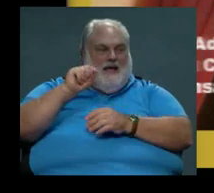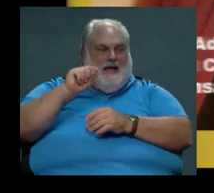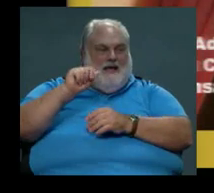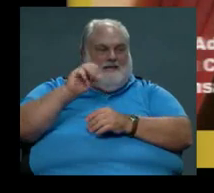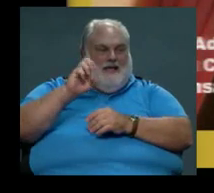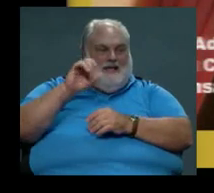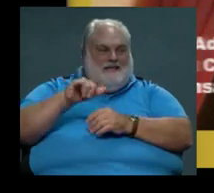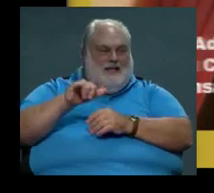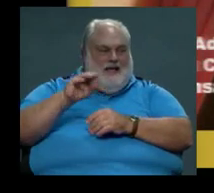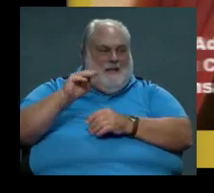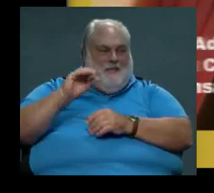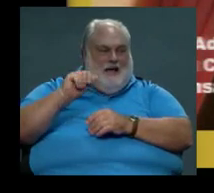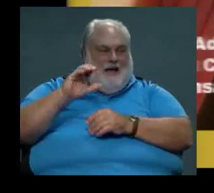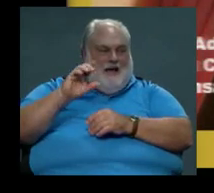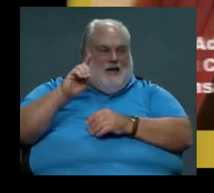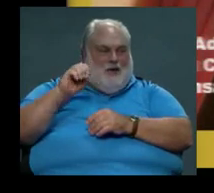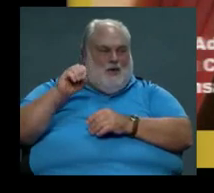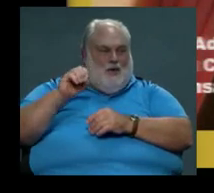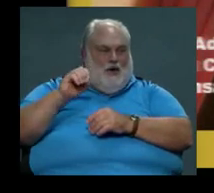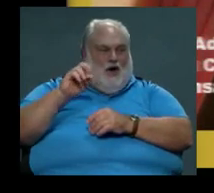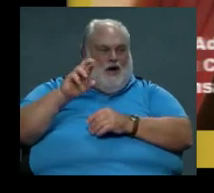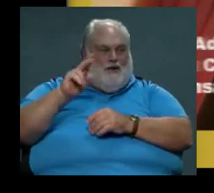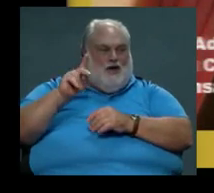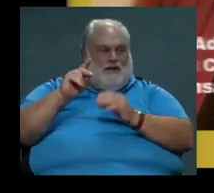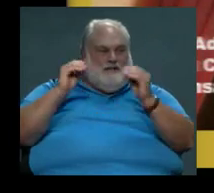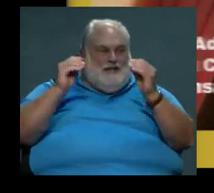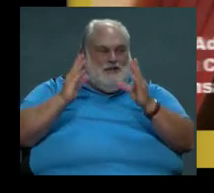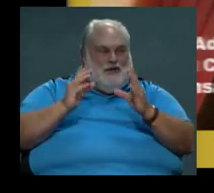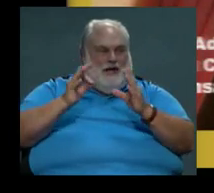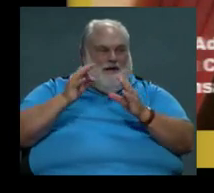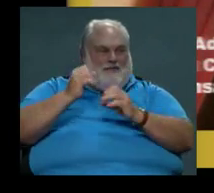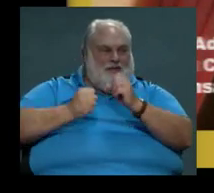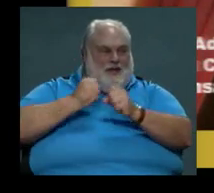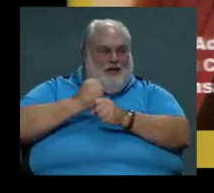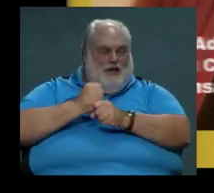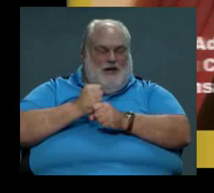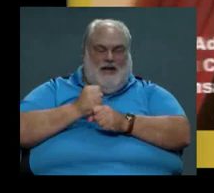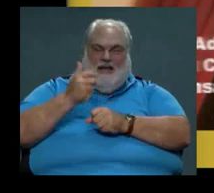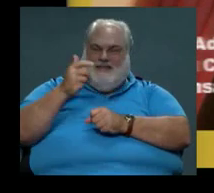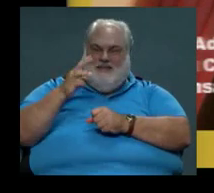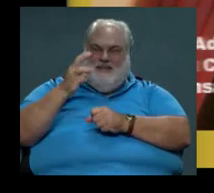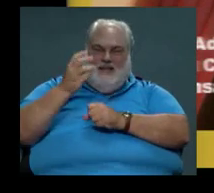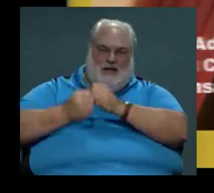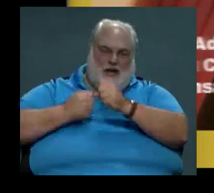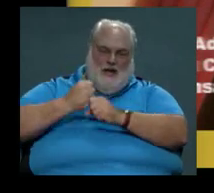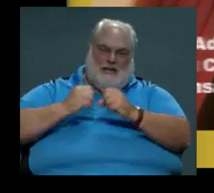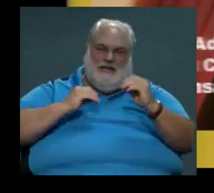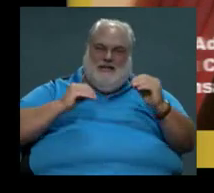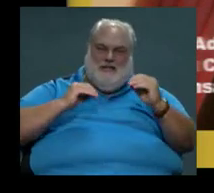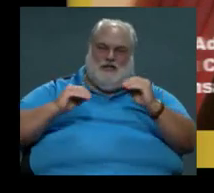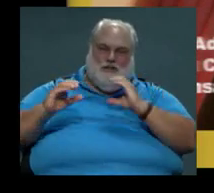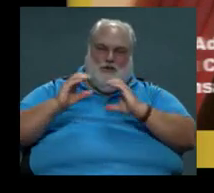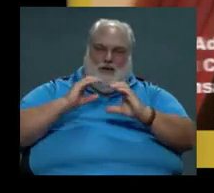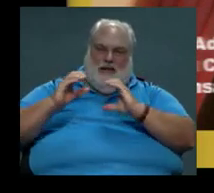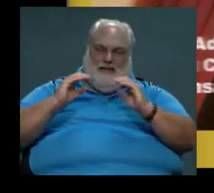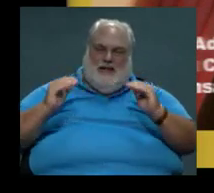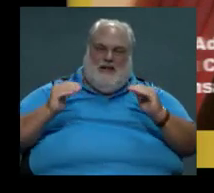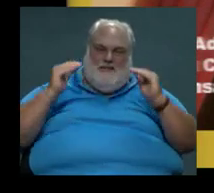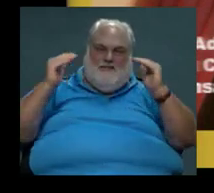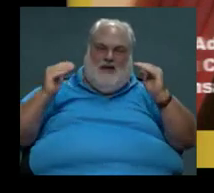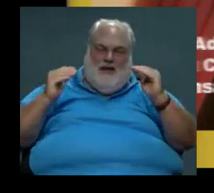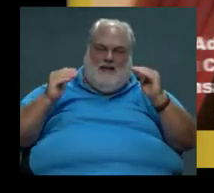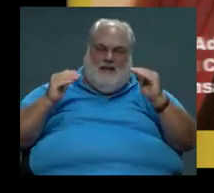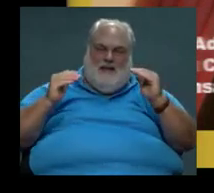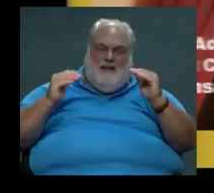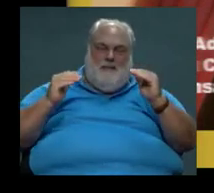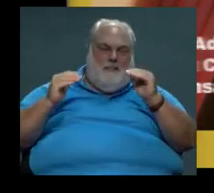the 2019 Arkansas Teacher of the Year. Ms. McAdoo is a 16-year educator, teaches communication and advancement